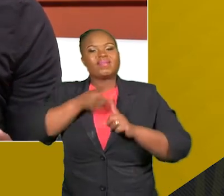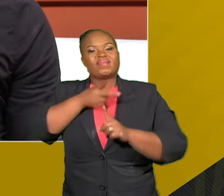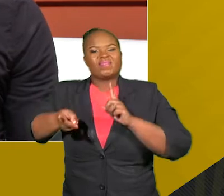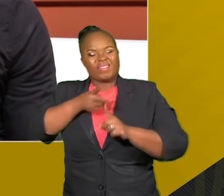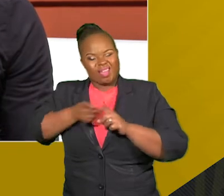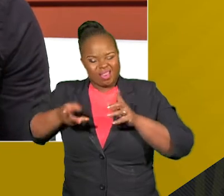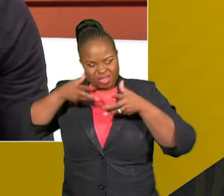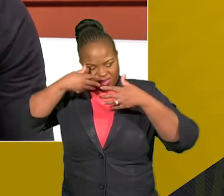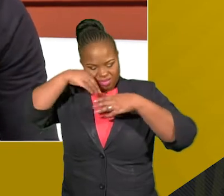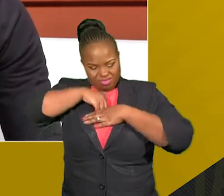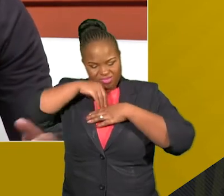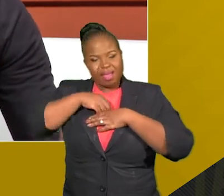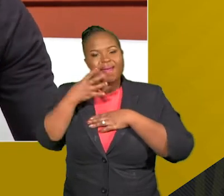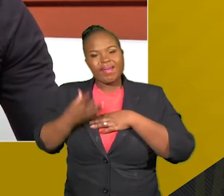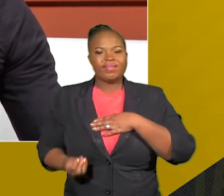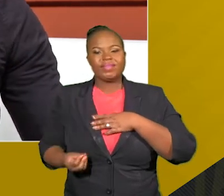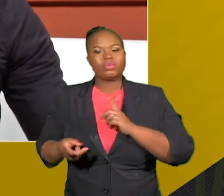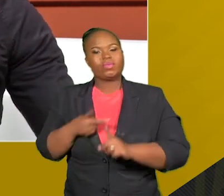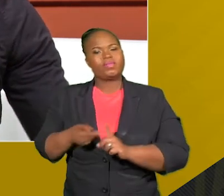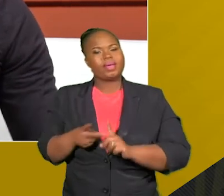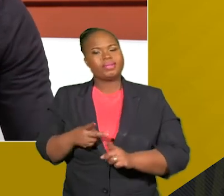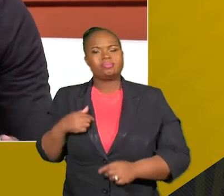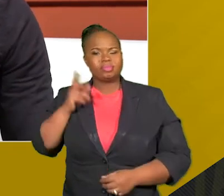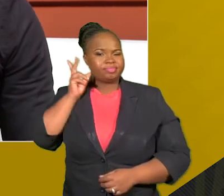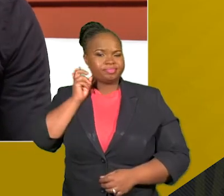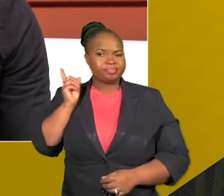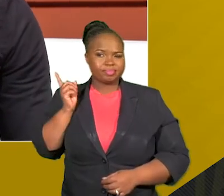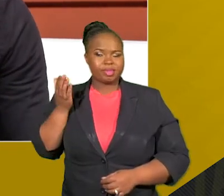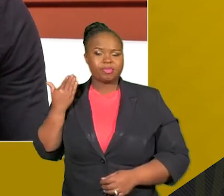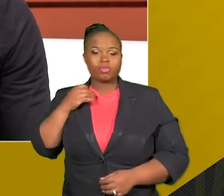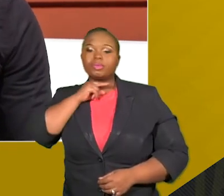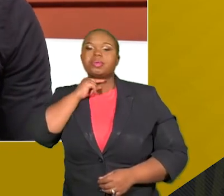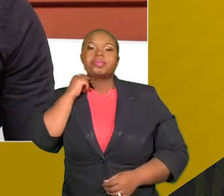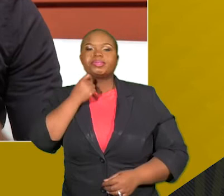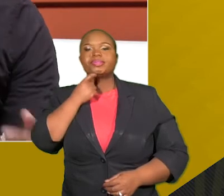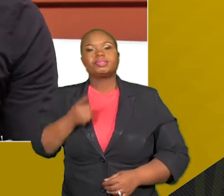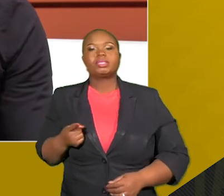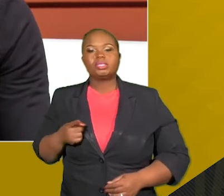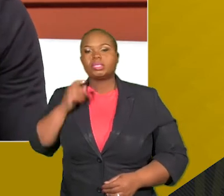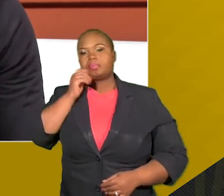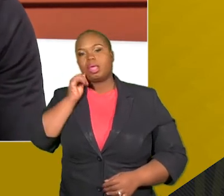are violent, and it is I hear what the pastor is saying, that